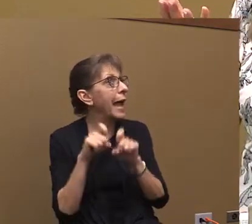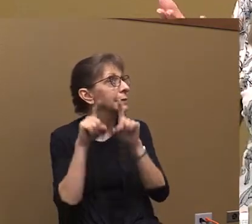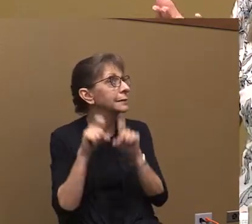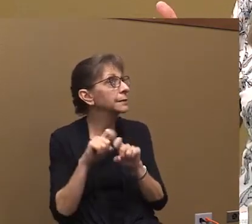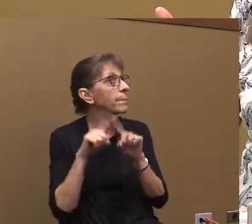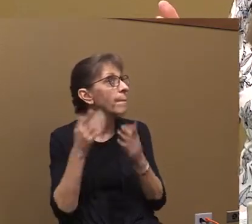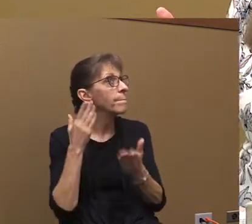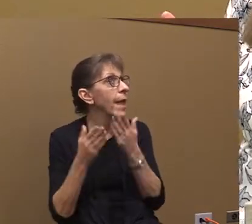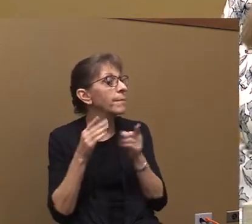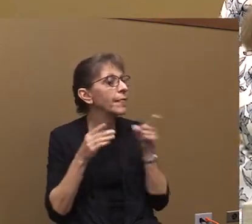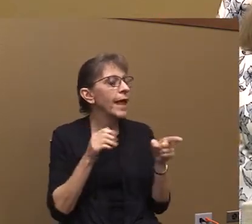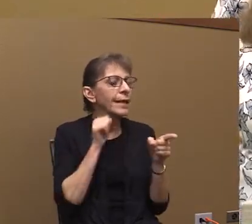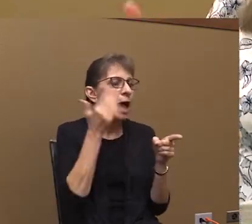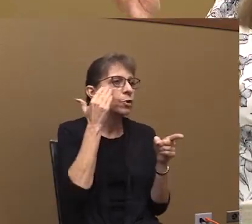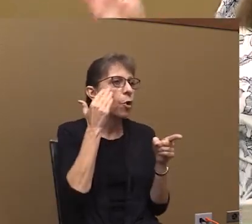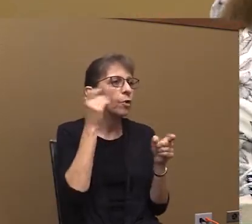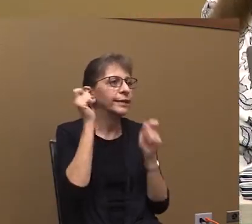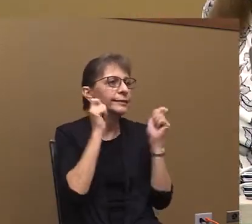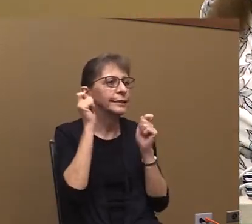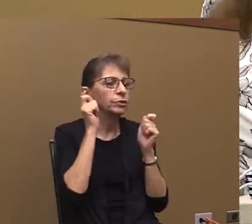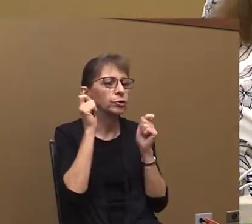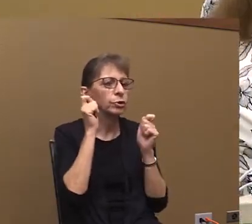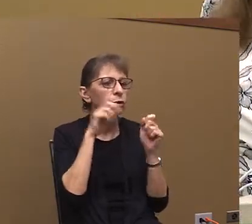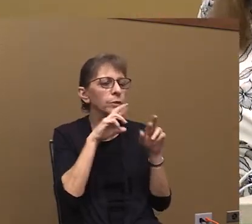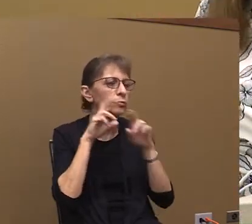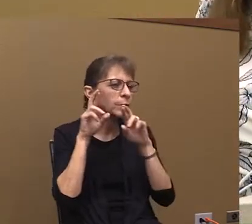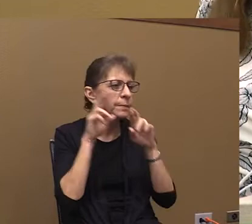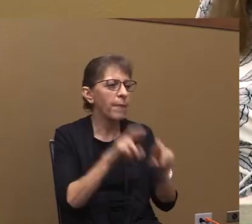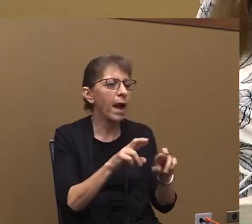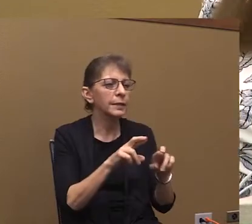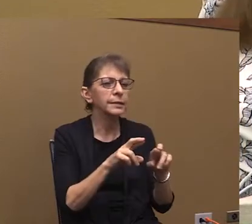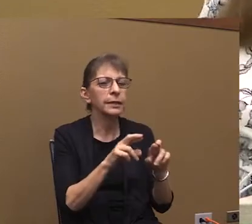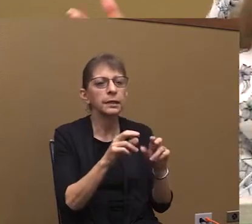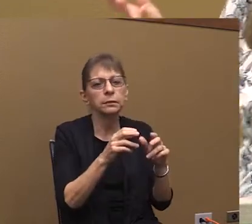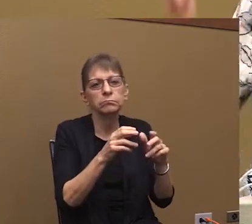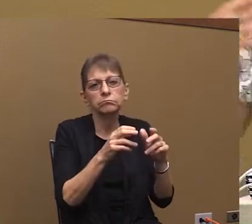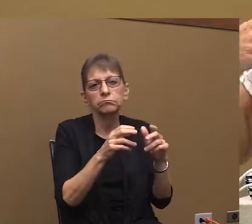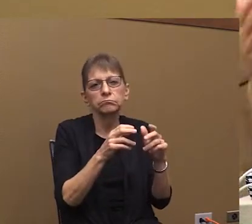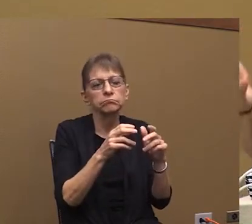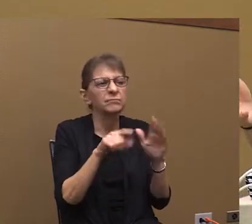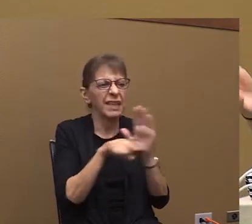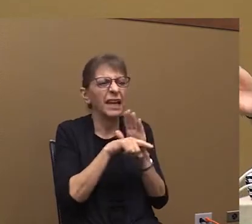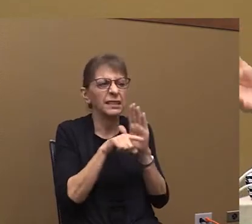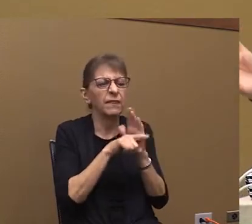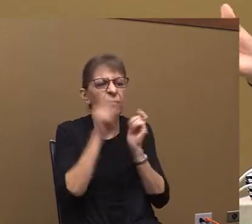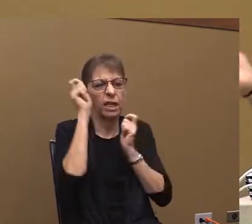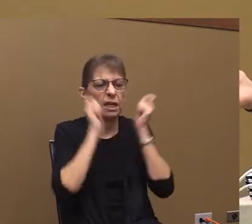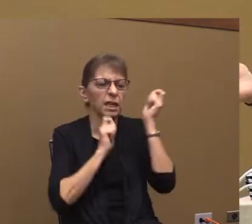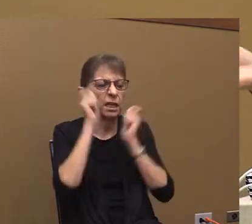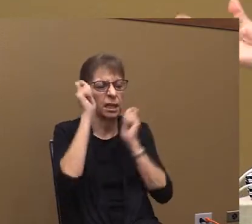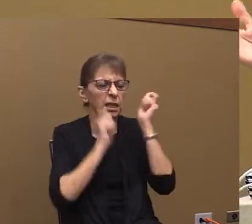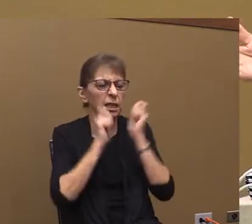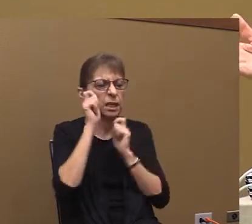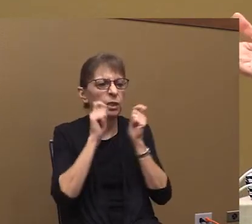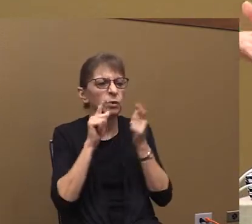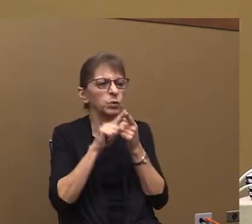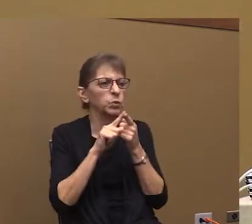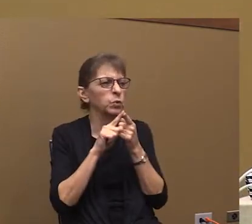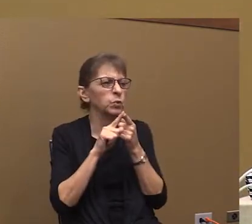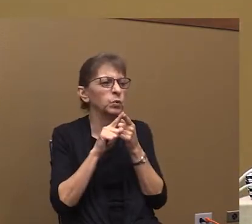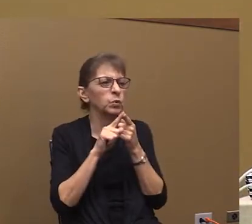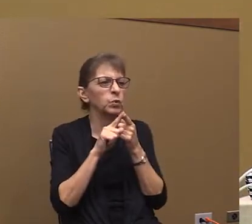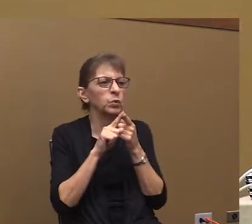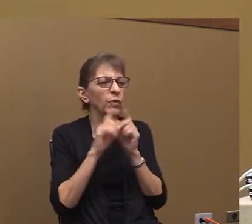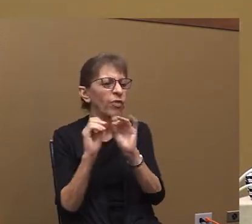the students were doing. So they hear the word about the test, but they don't perhaps know that the teacher